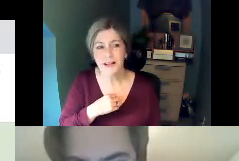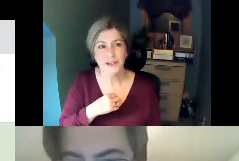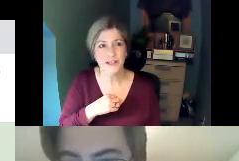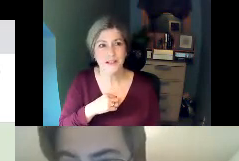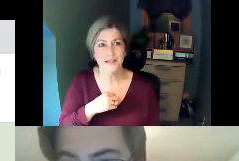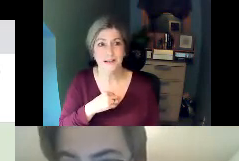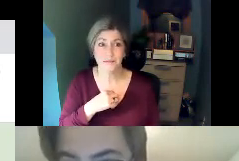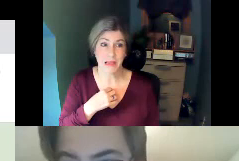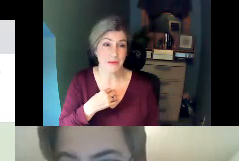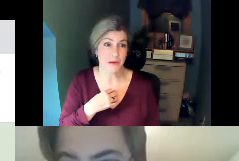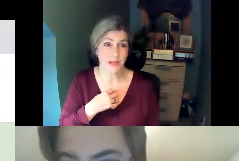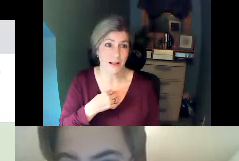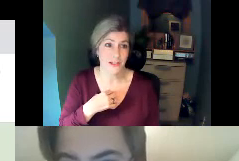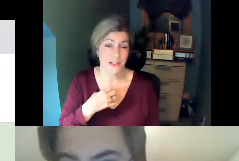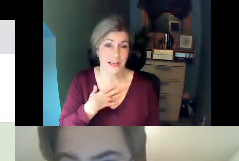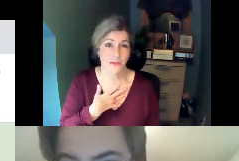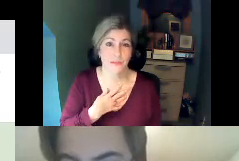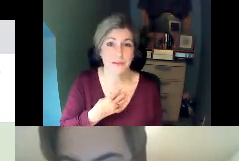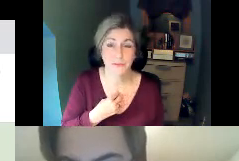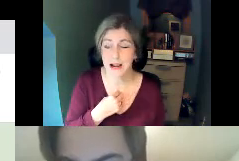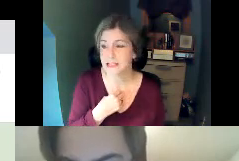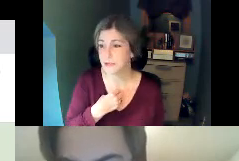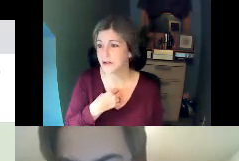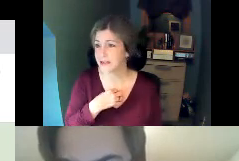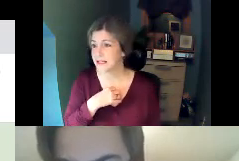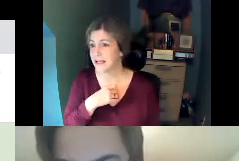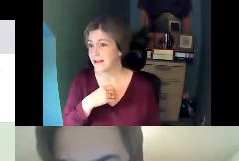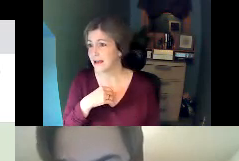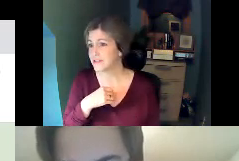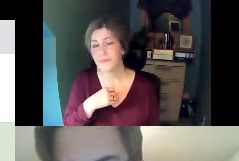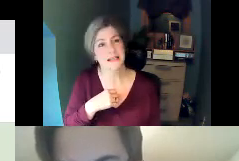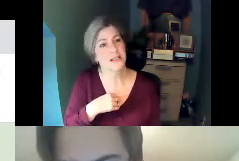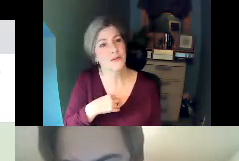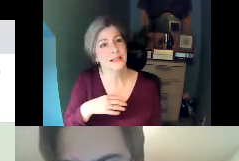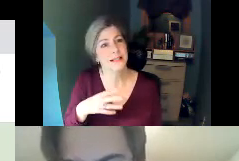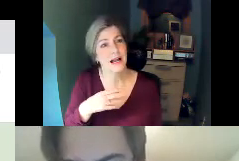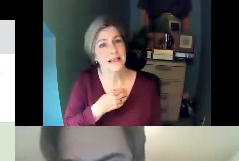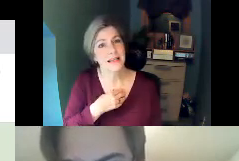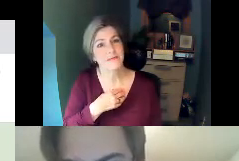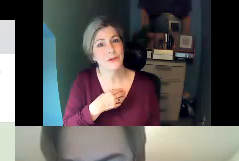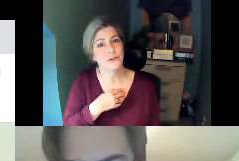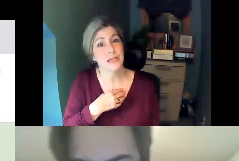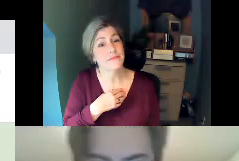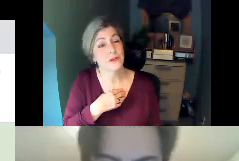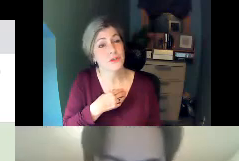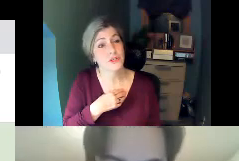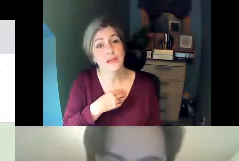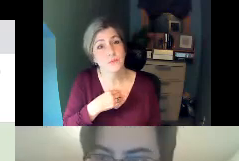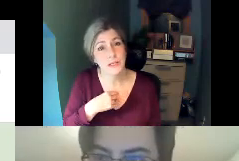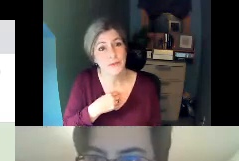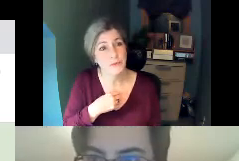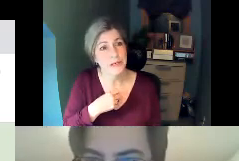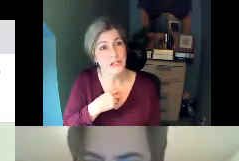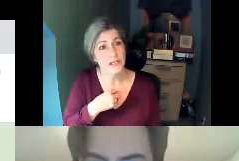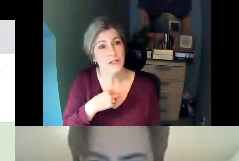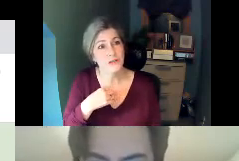Some colleges, maybe most colleges, I can only speak from my experience, have some things that you can sign if your student